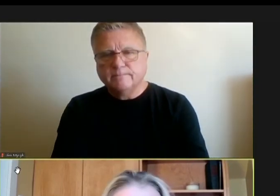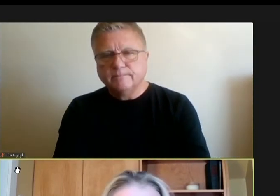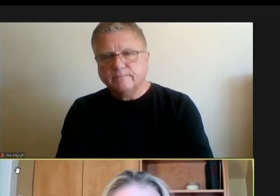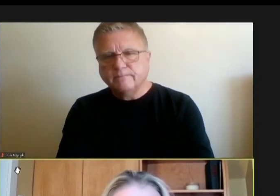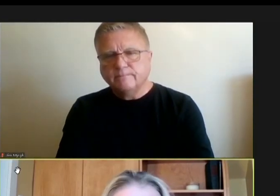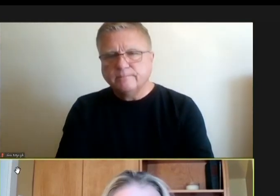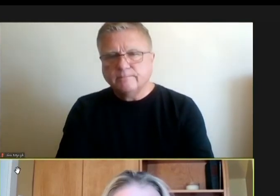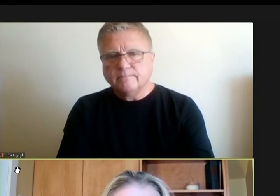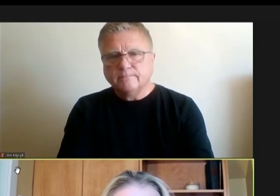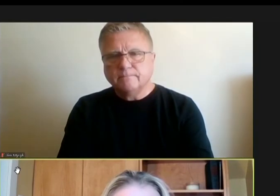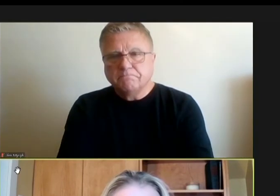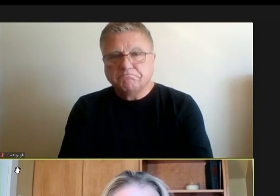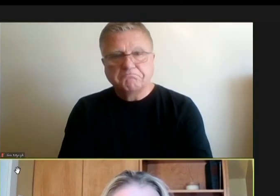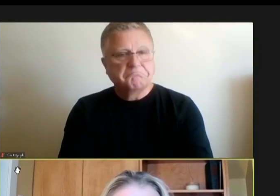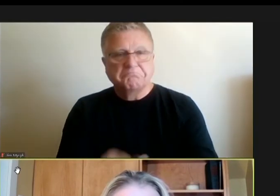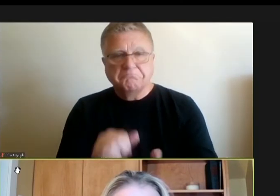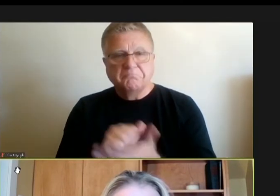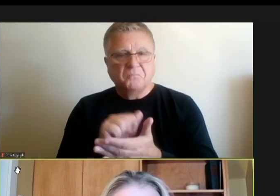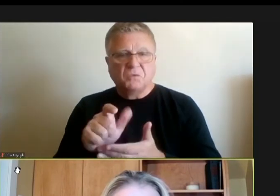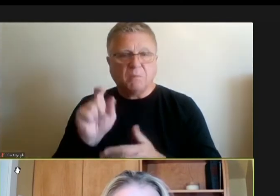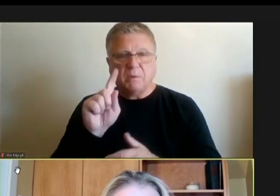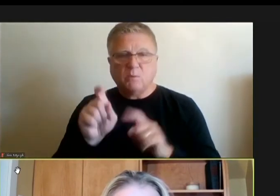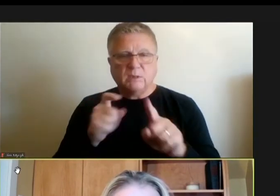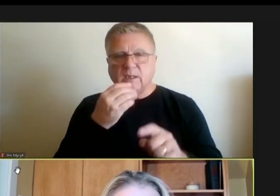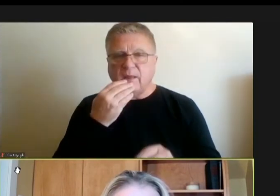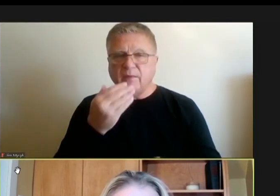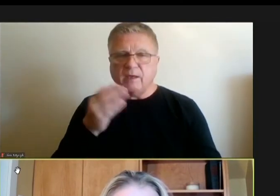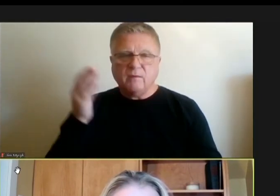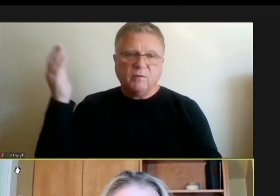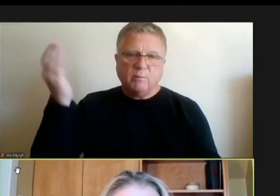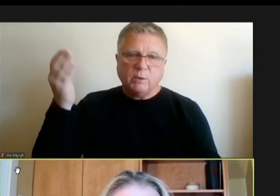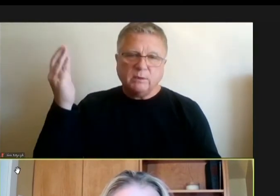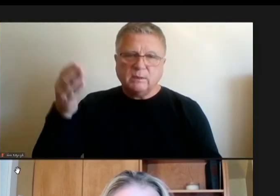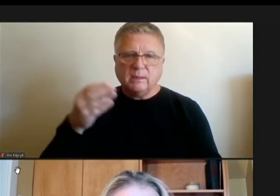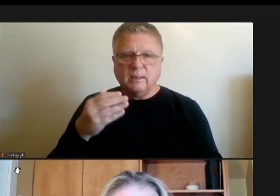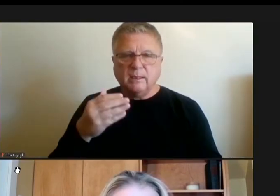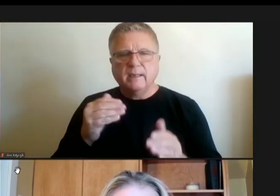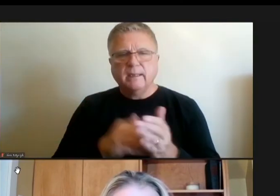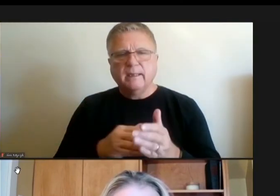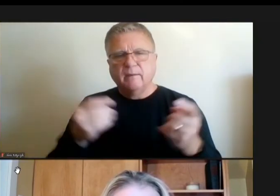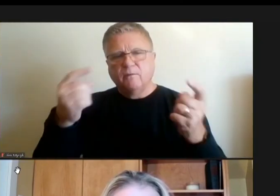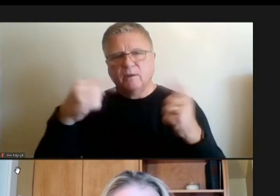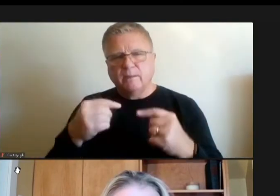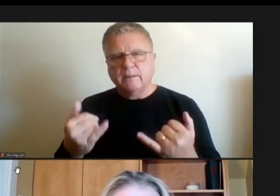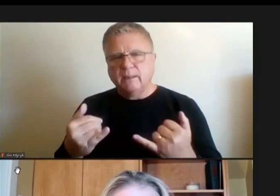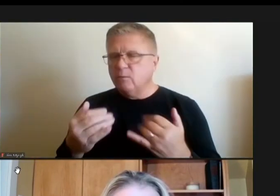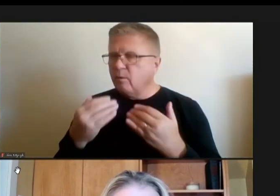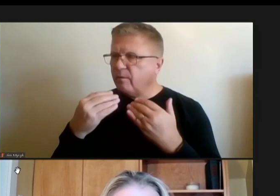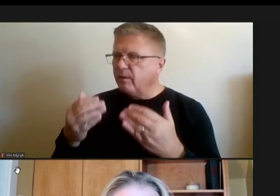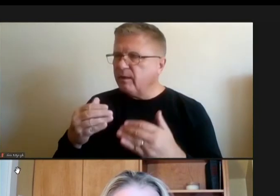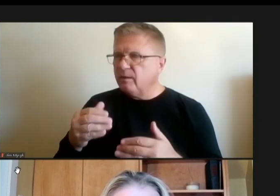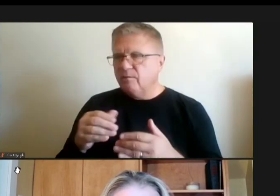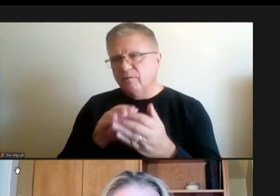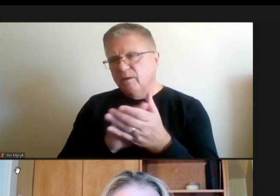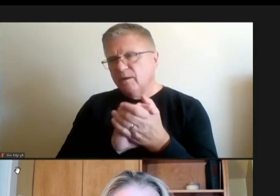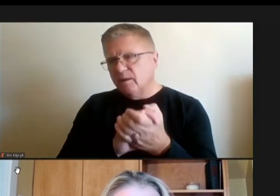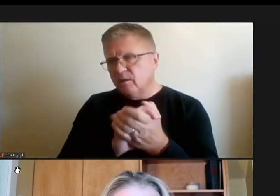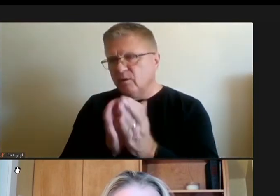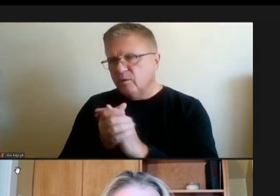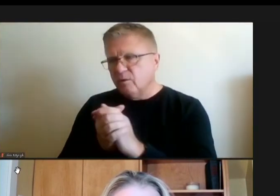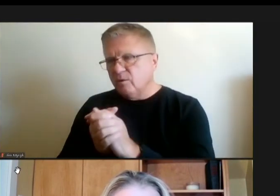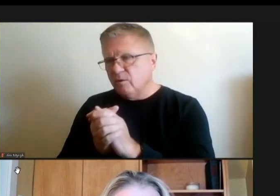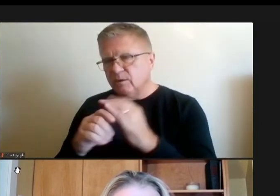I think that's the extent of my questions. Thank you for your presentation and again for being here today. Well, thank you for the kudos on the park.